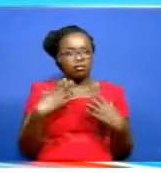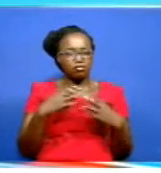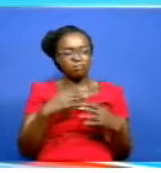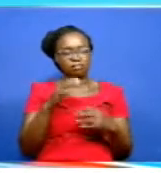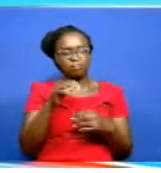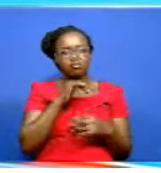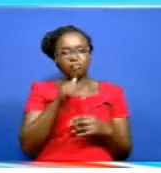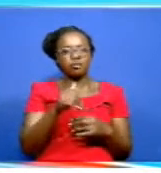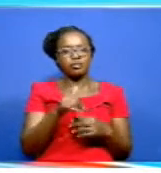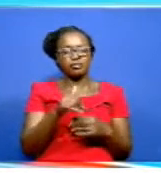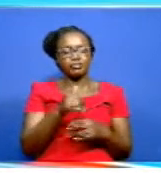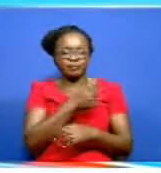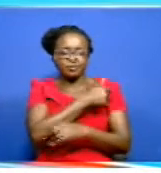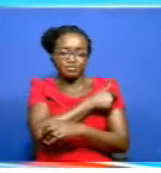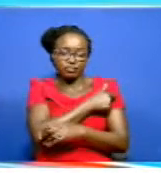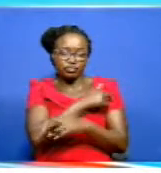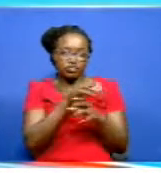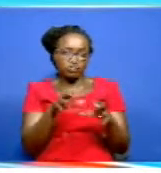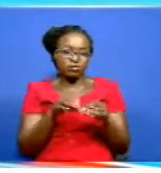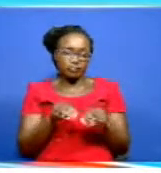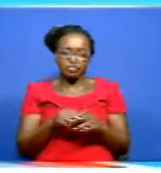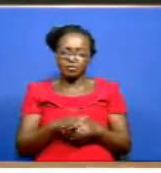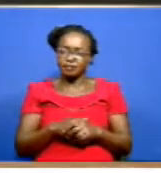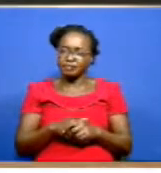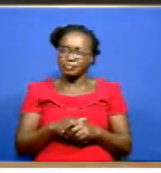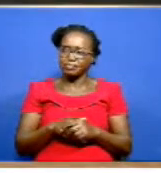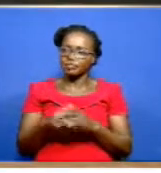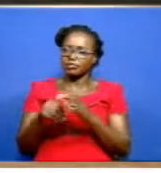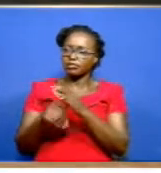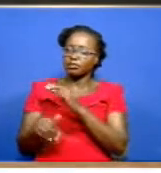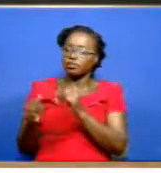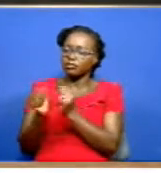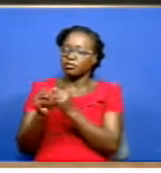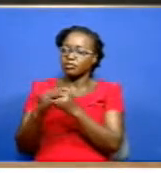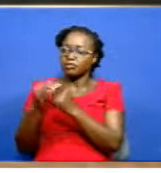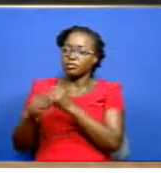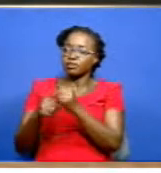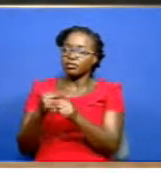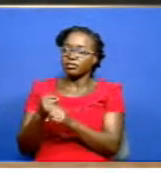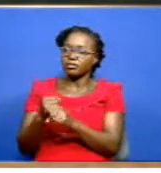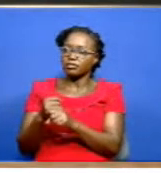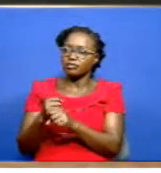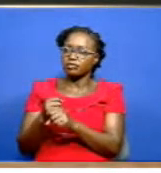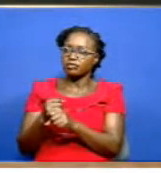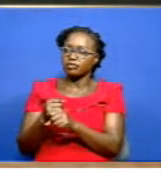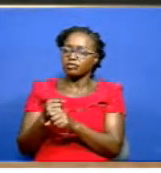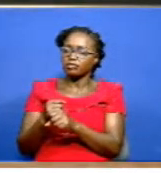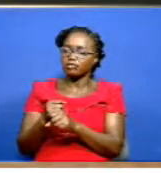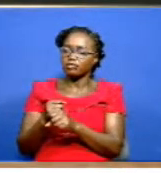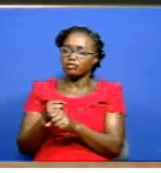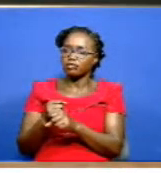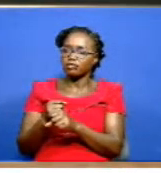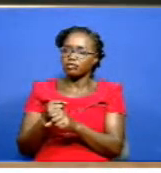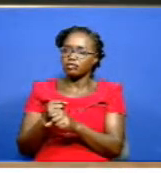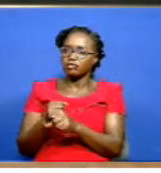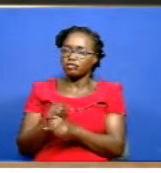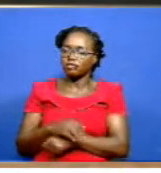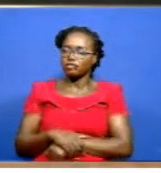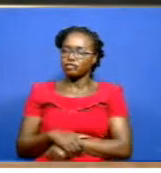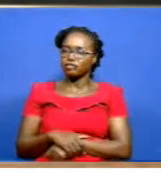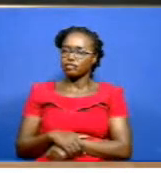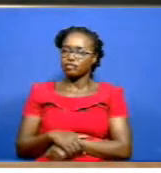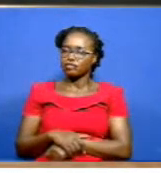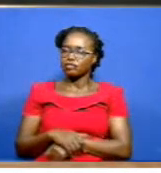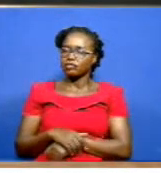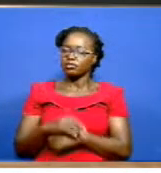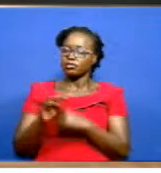take this jab. So under the age of 18, right? Because there are no studies right now. In